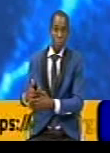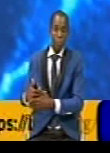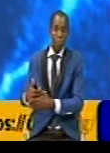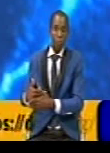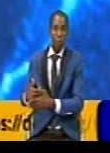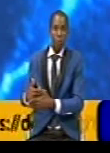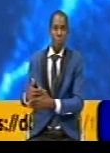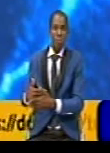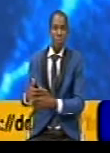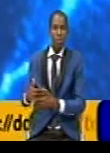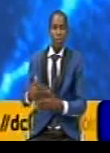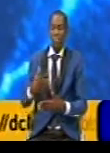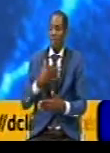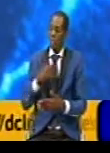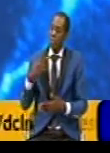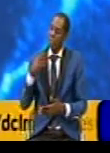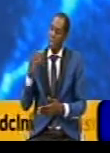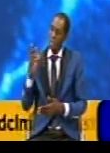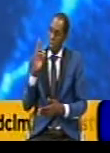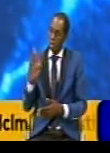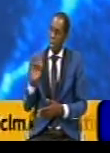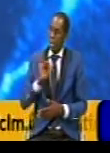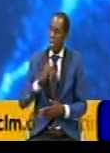sister beside me,